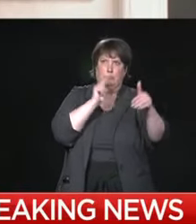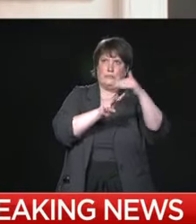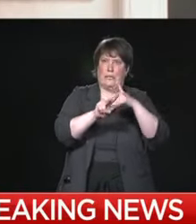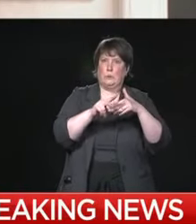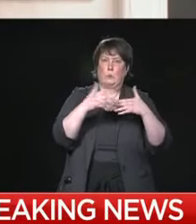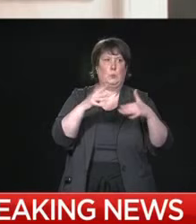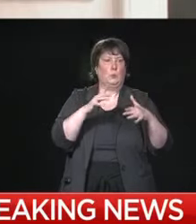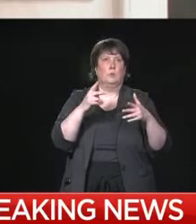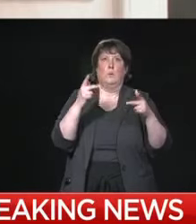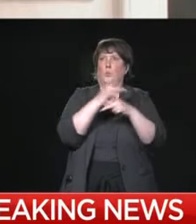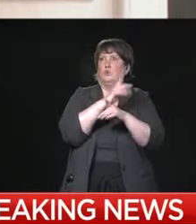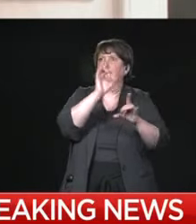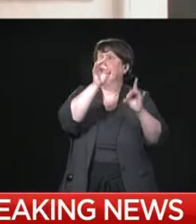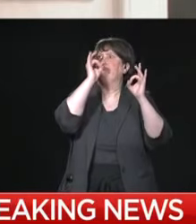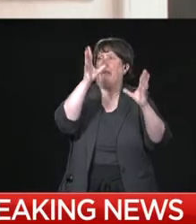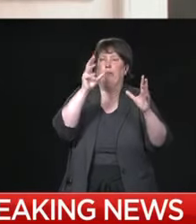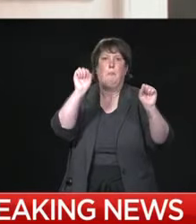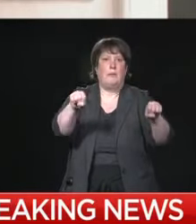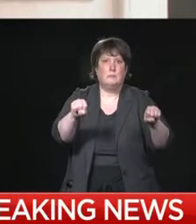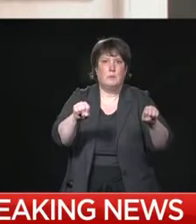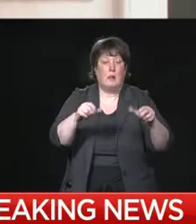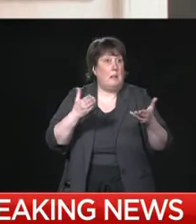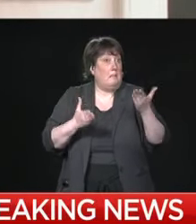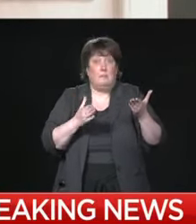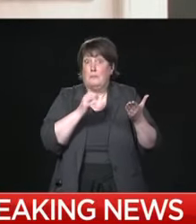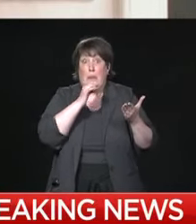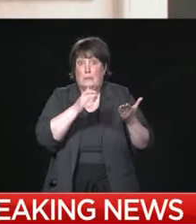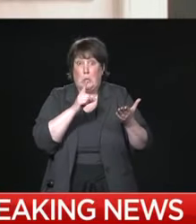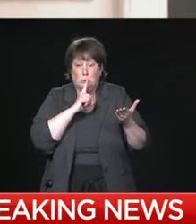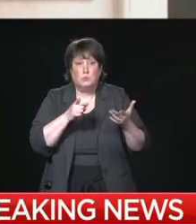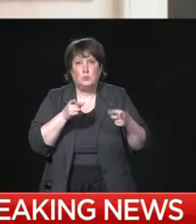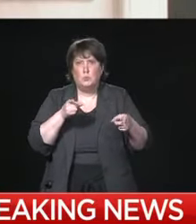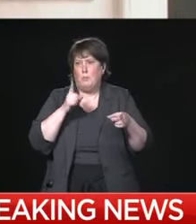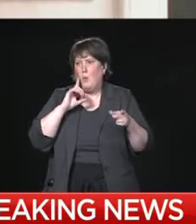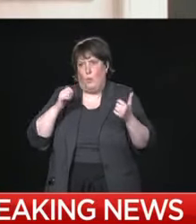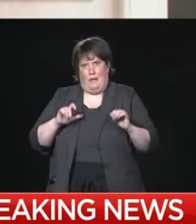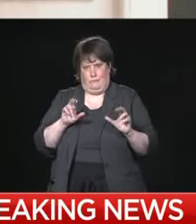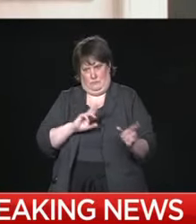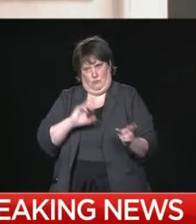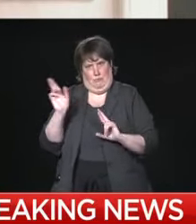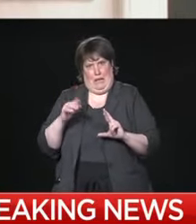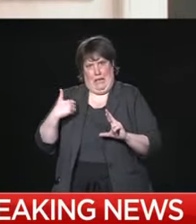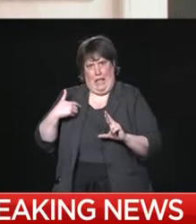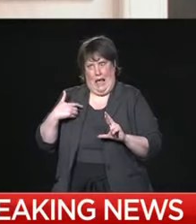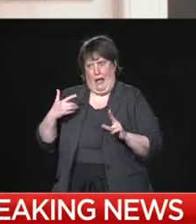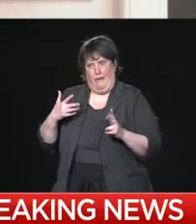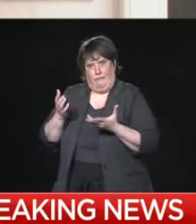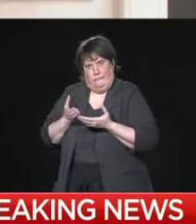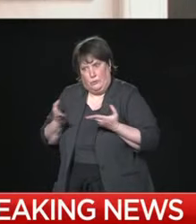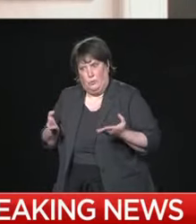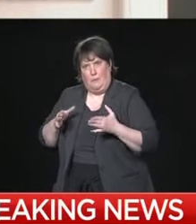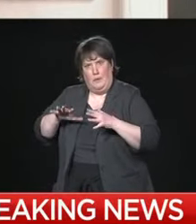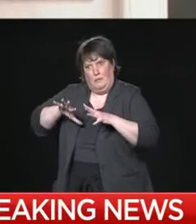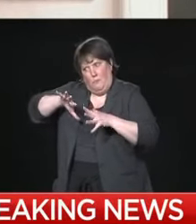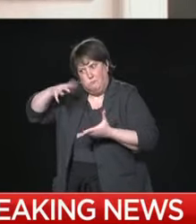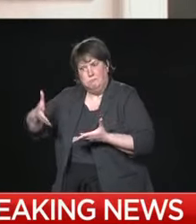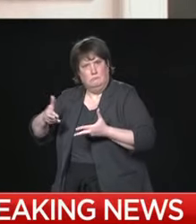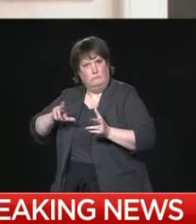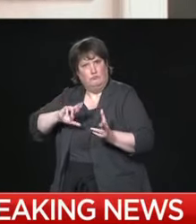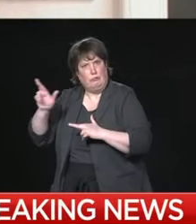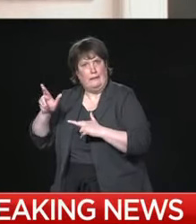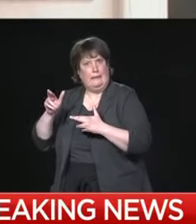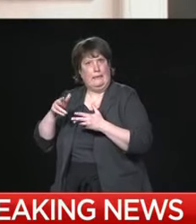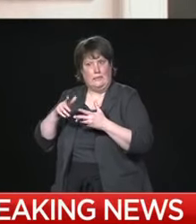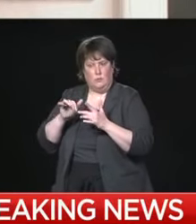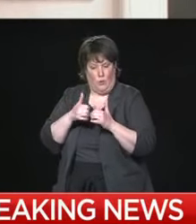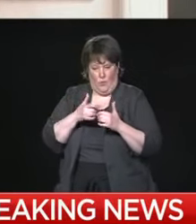it continues to be so important, not just for us to prepare for every eventuality and be very careful and responsible about how we